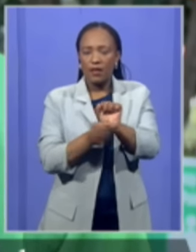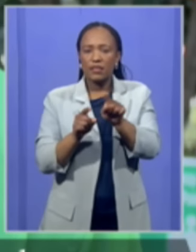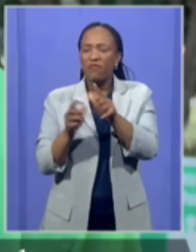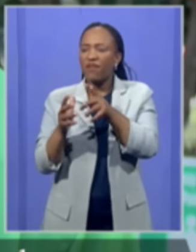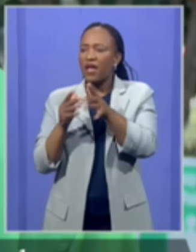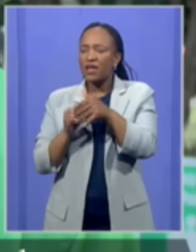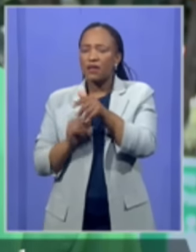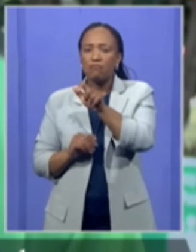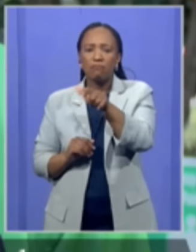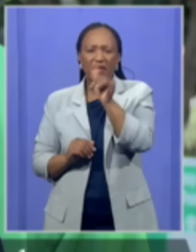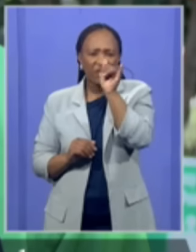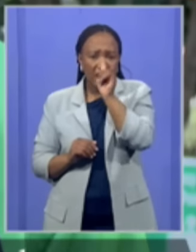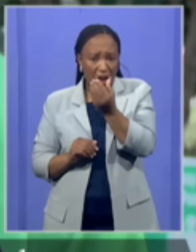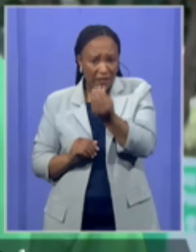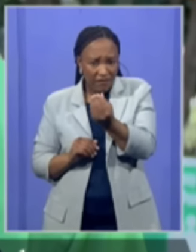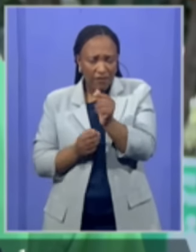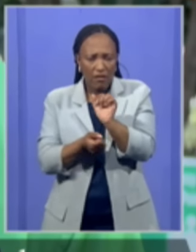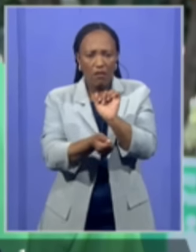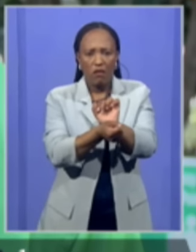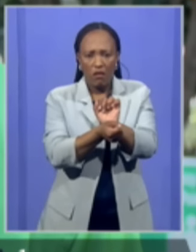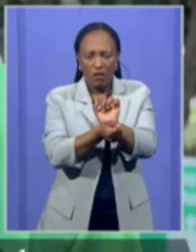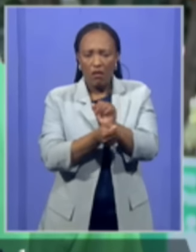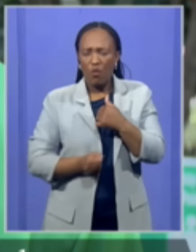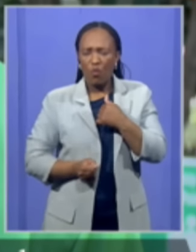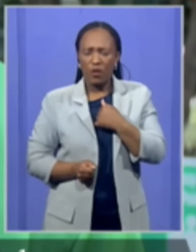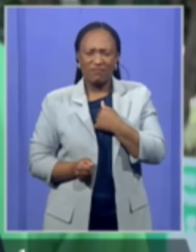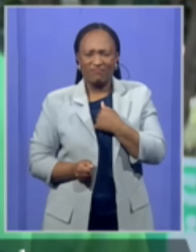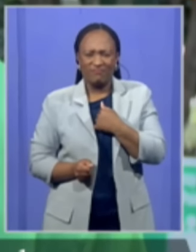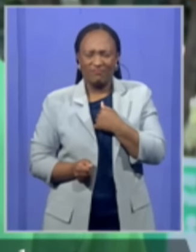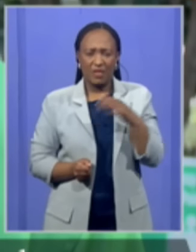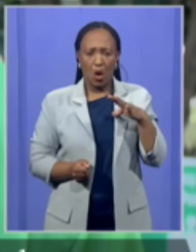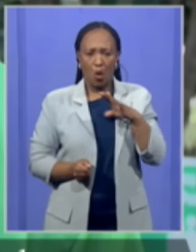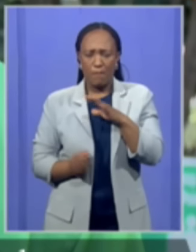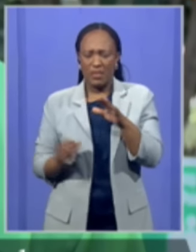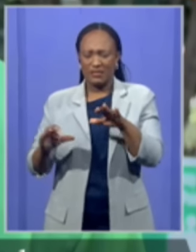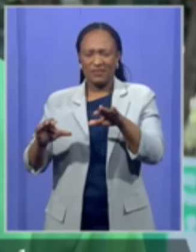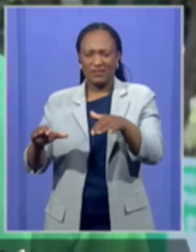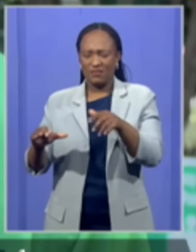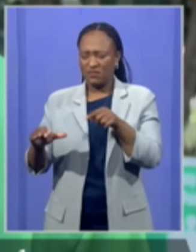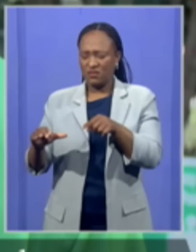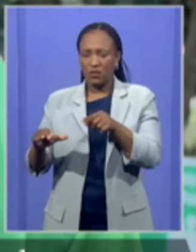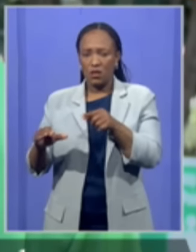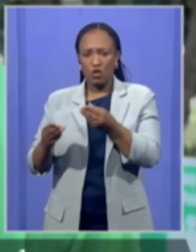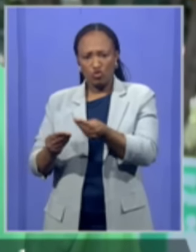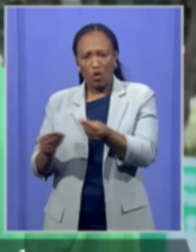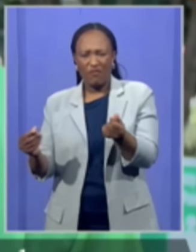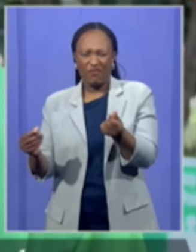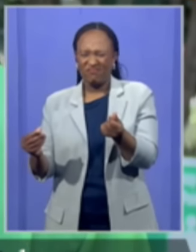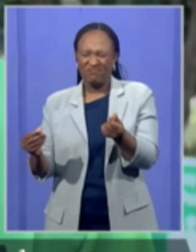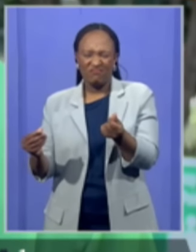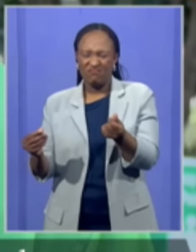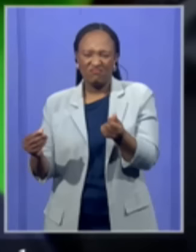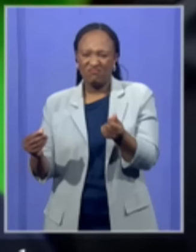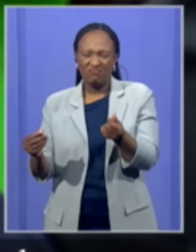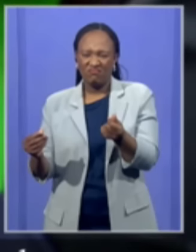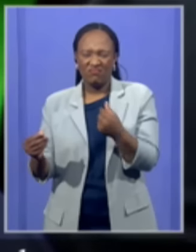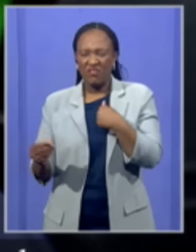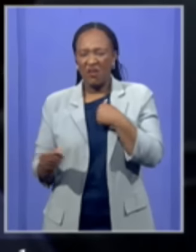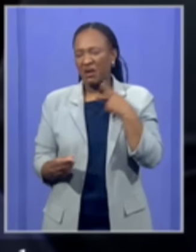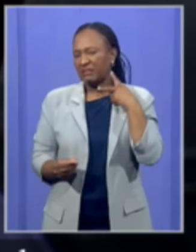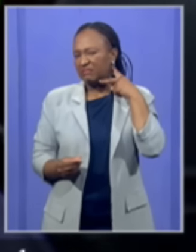criminals in this country. Hence we are saying we don't believe that a commission is a solution. And really, it's just really